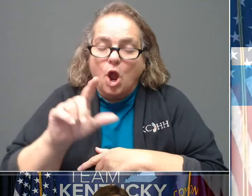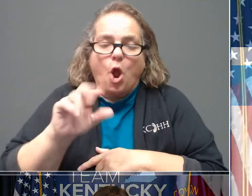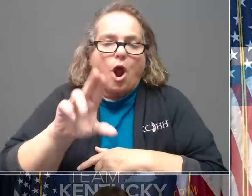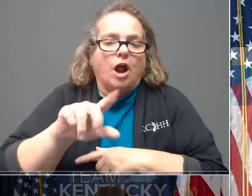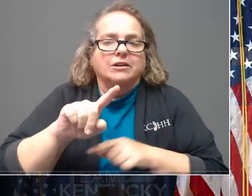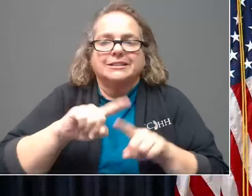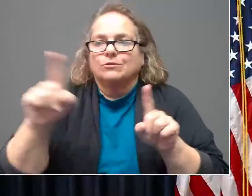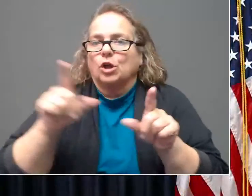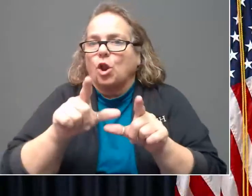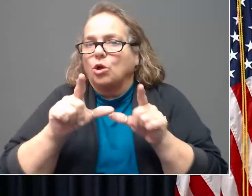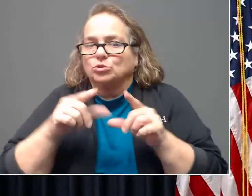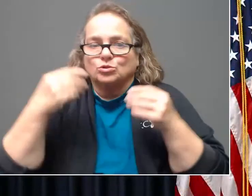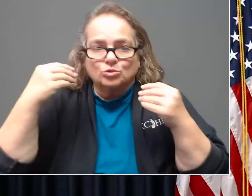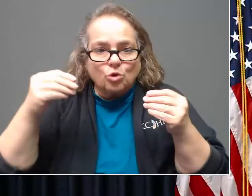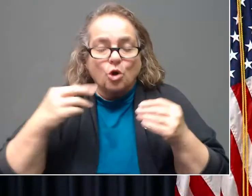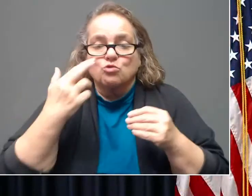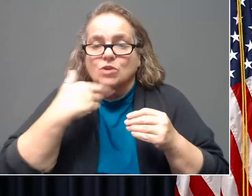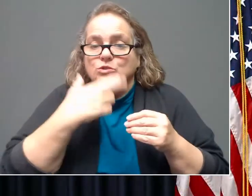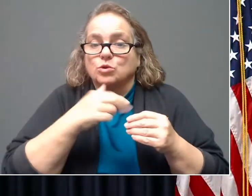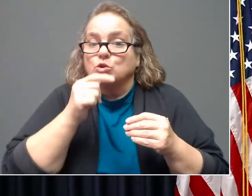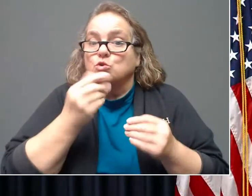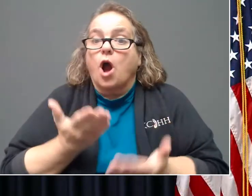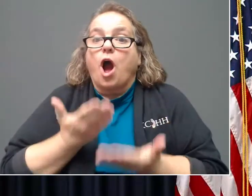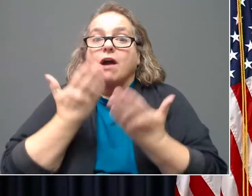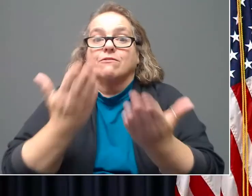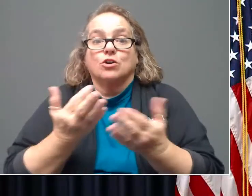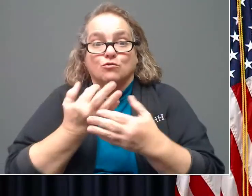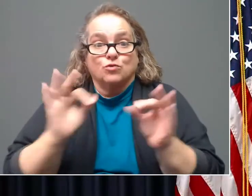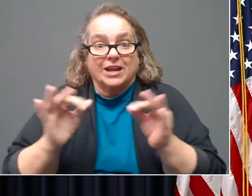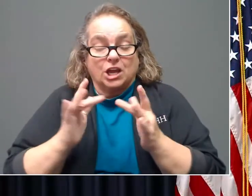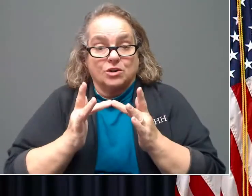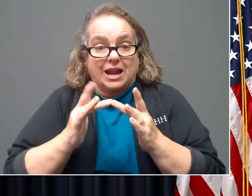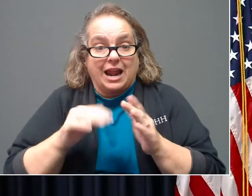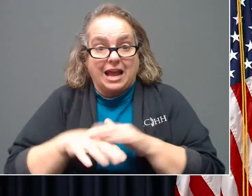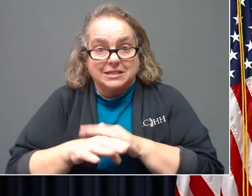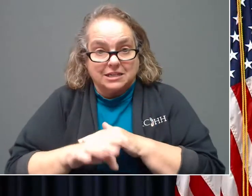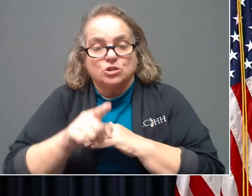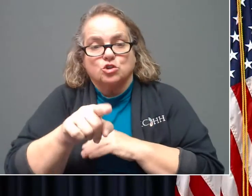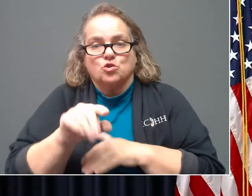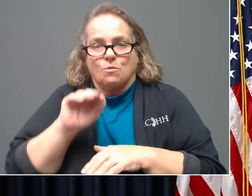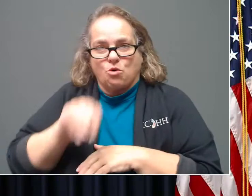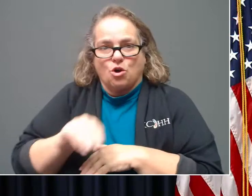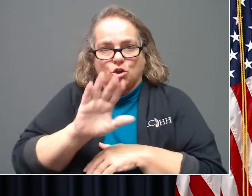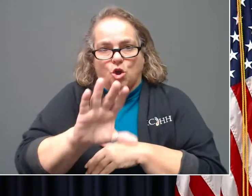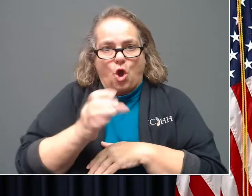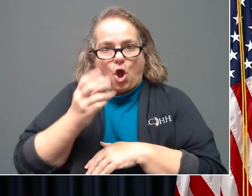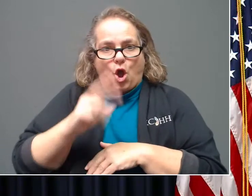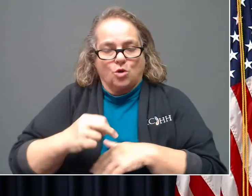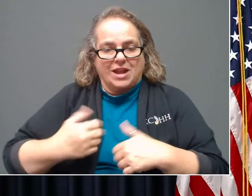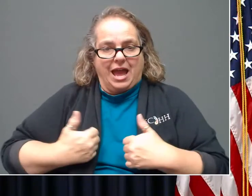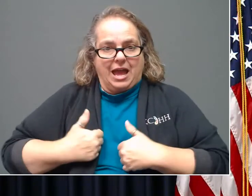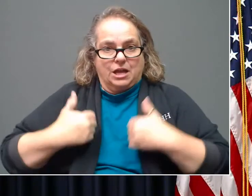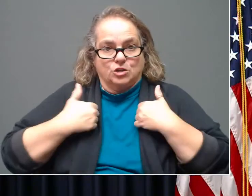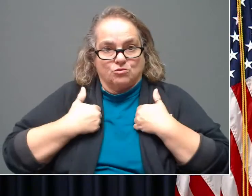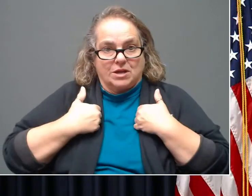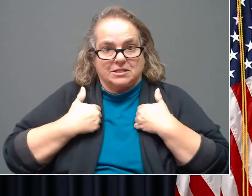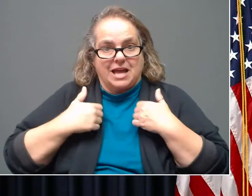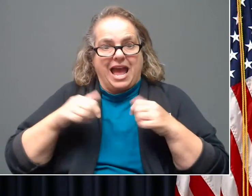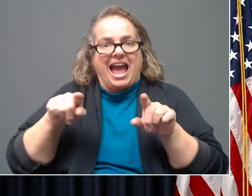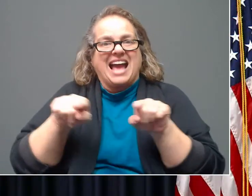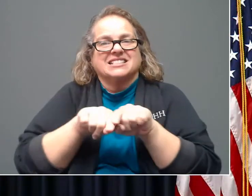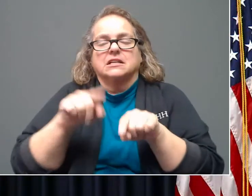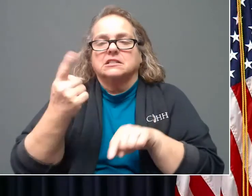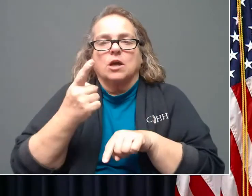restaurants that offer free internet access, and they can enter their own address as being someone that has no